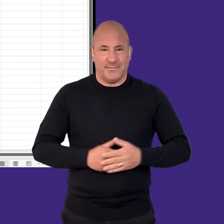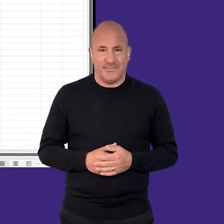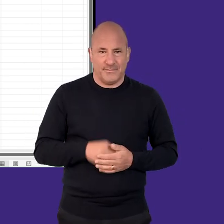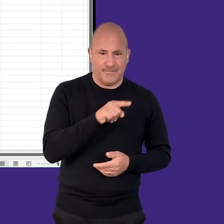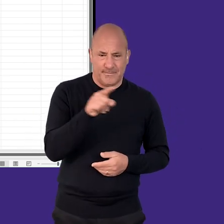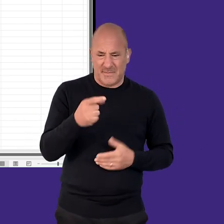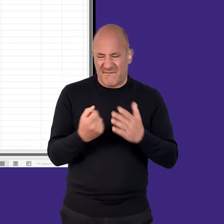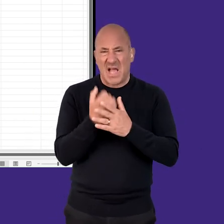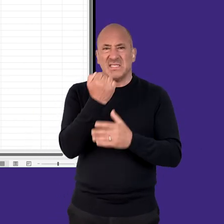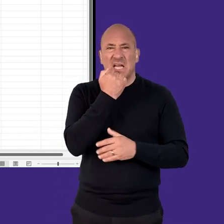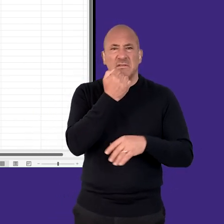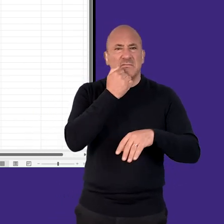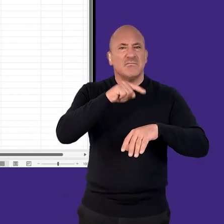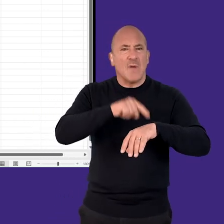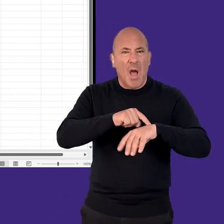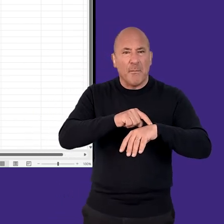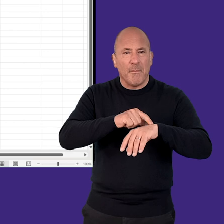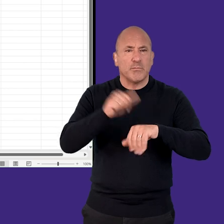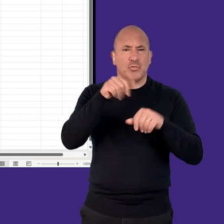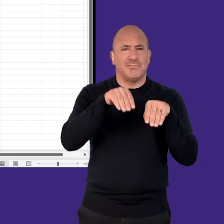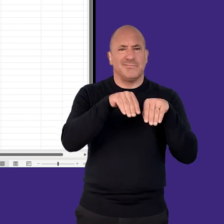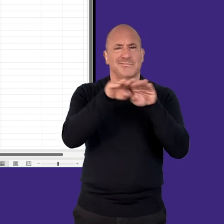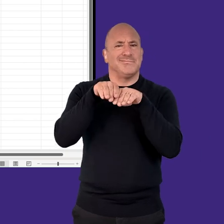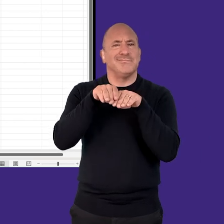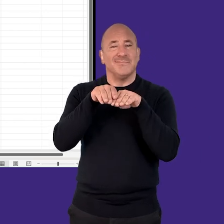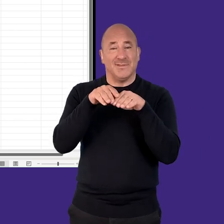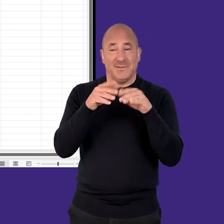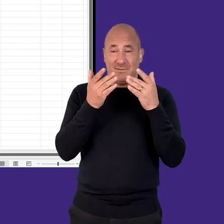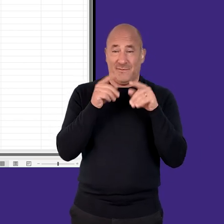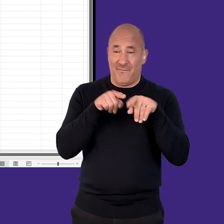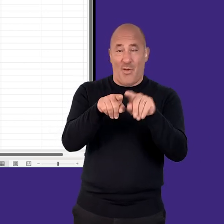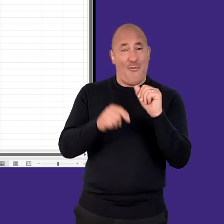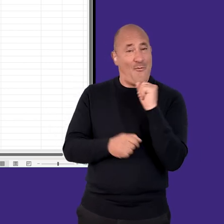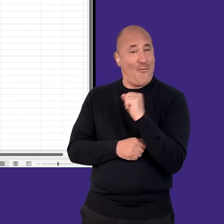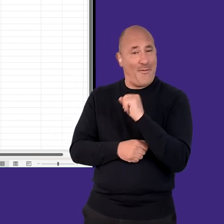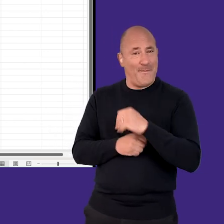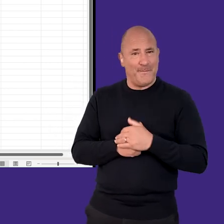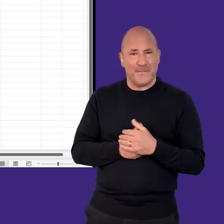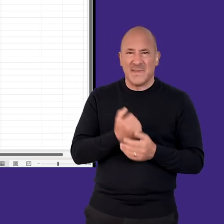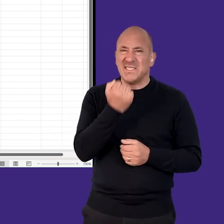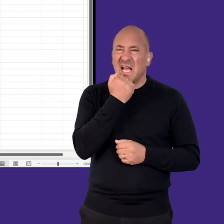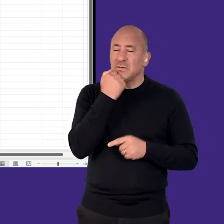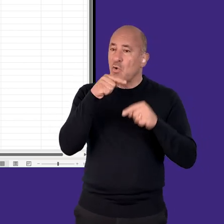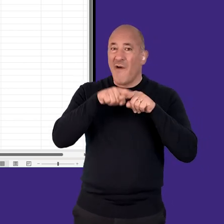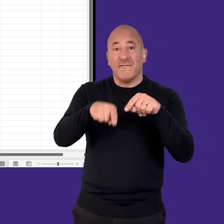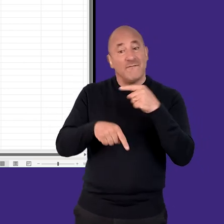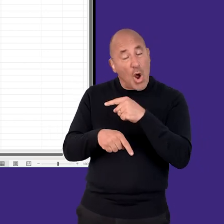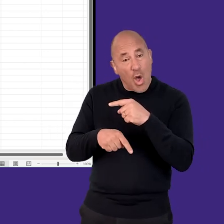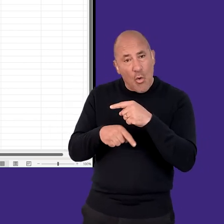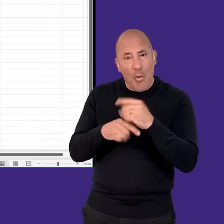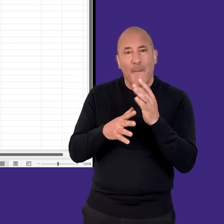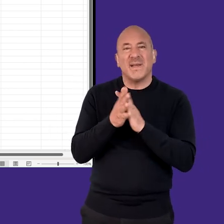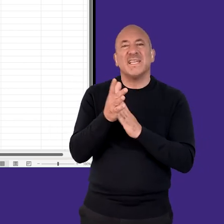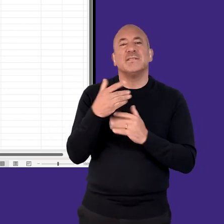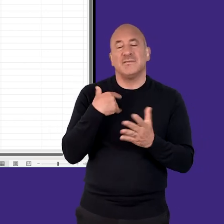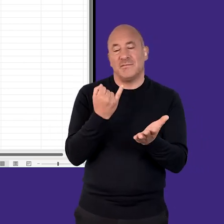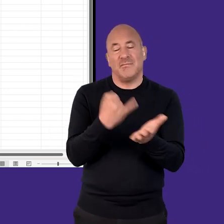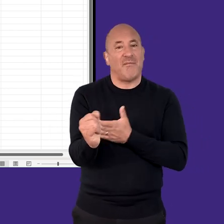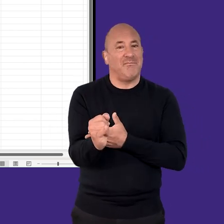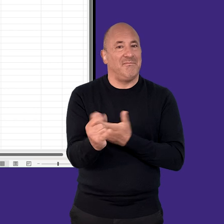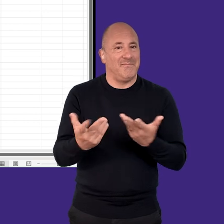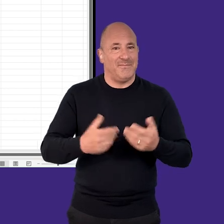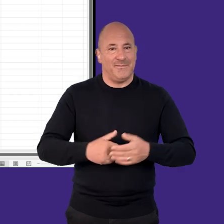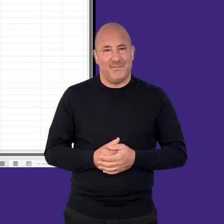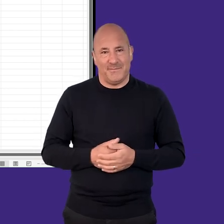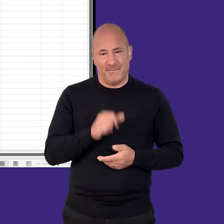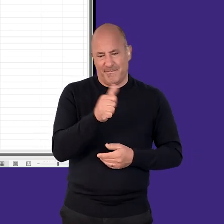Event date and time should be in standard format given by the example. Dates not in this format will be rejected by the